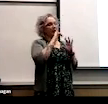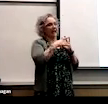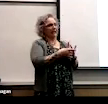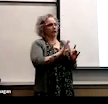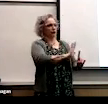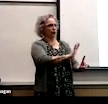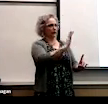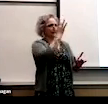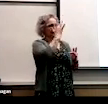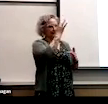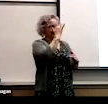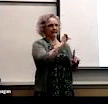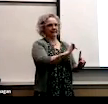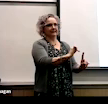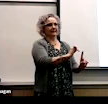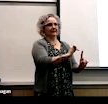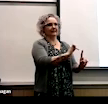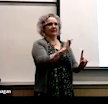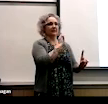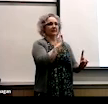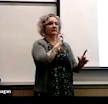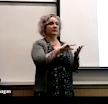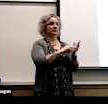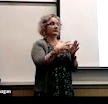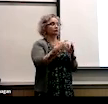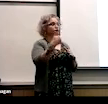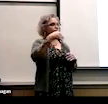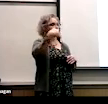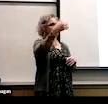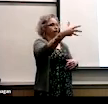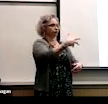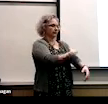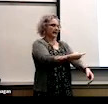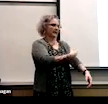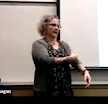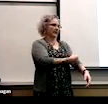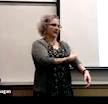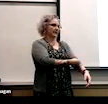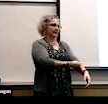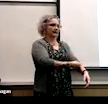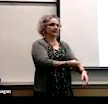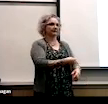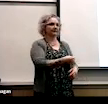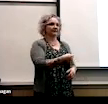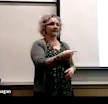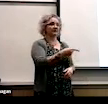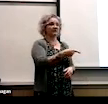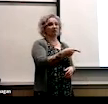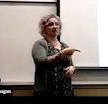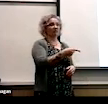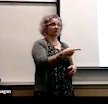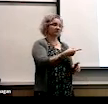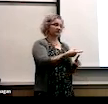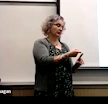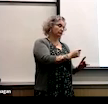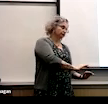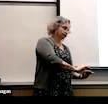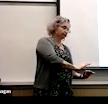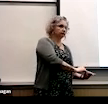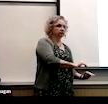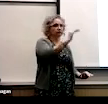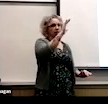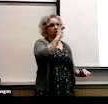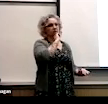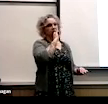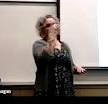and she has to get blood work done fairly regularly, I think. And so when she was up to 18 at Children's Hospital, they will do blood work